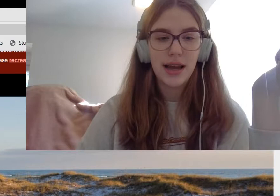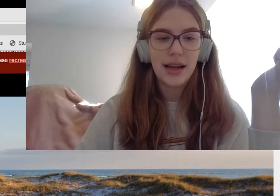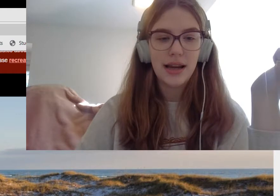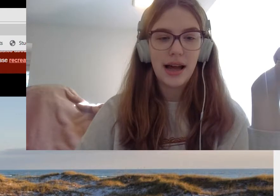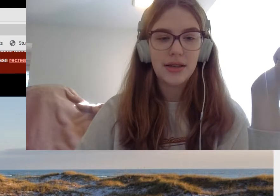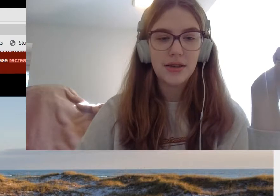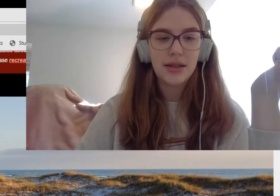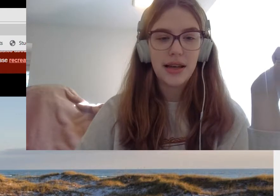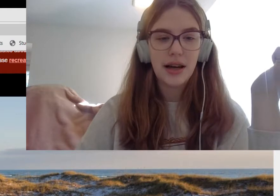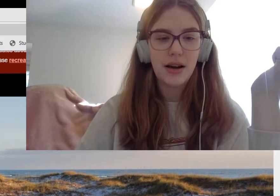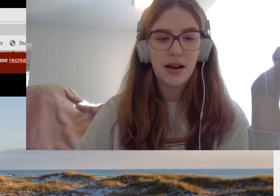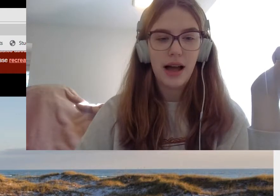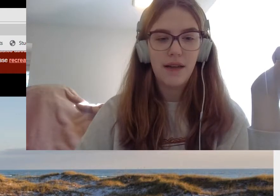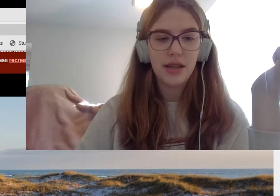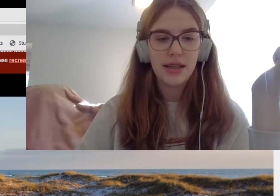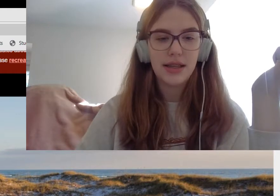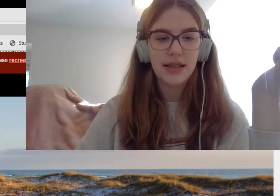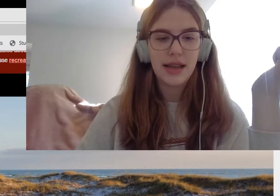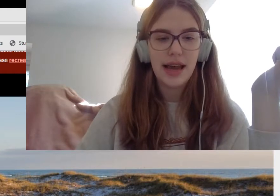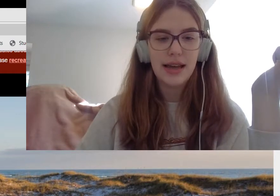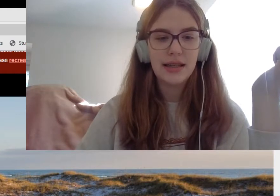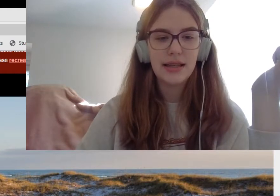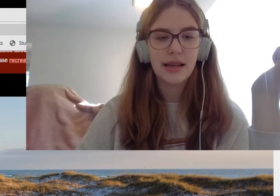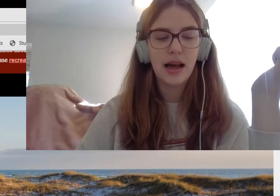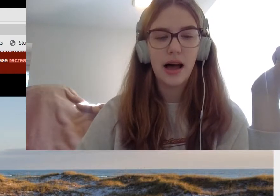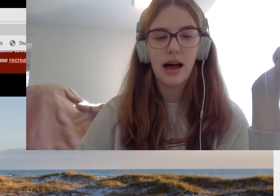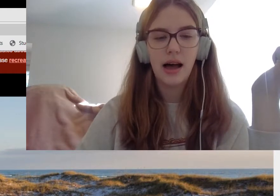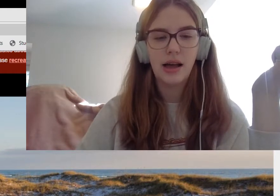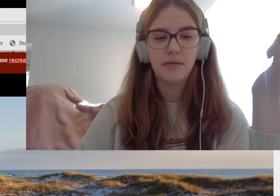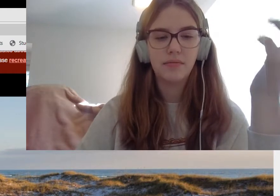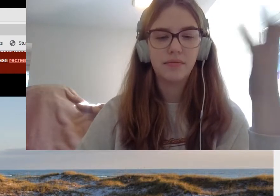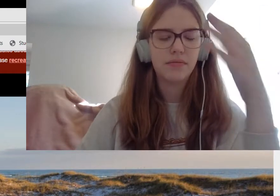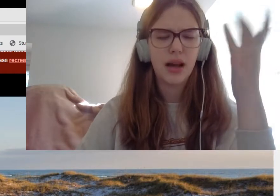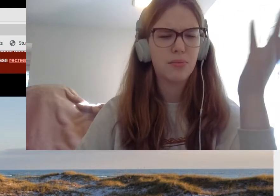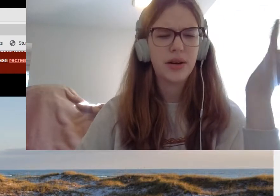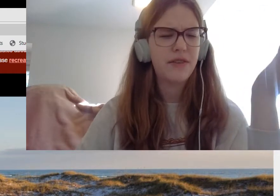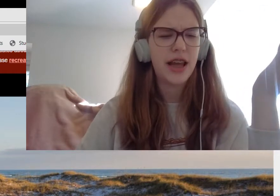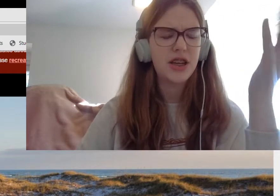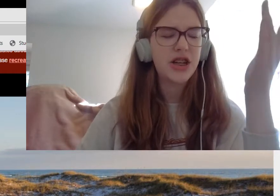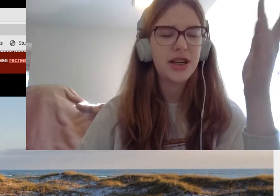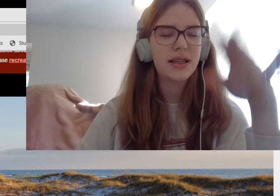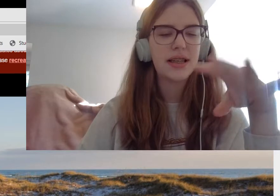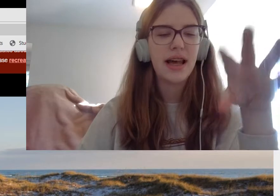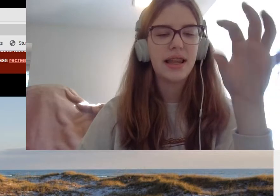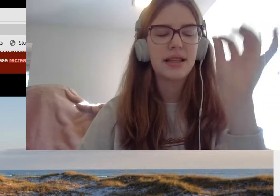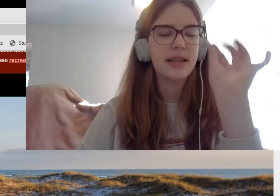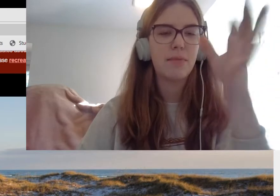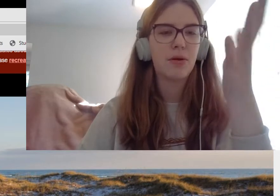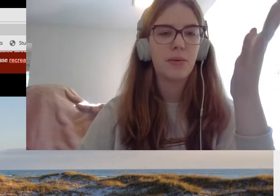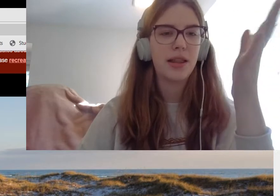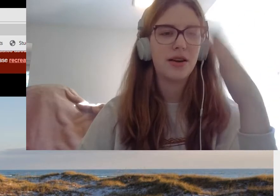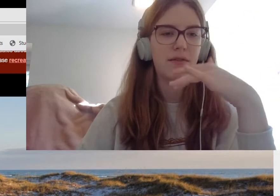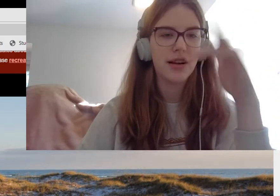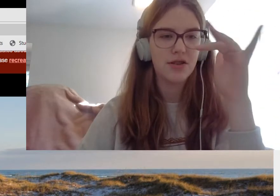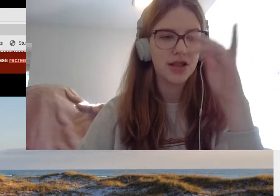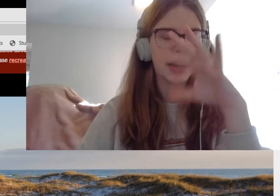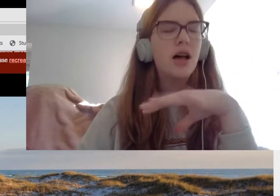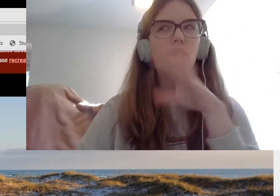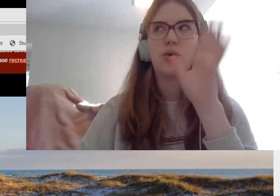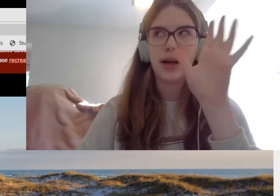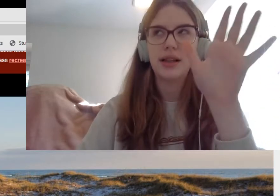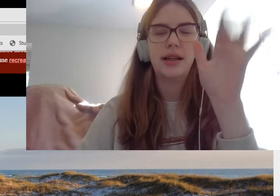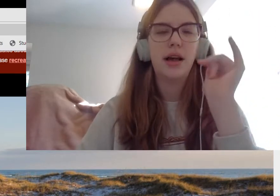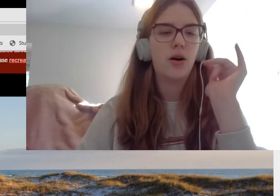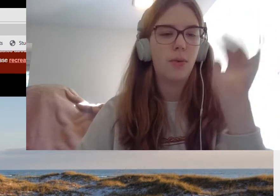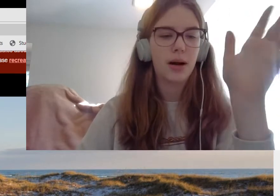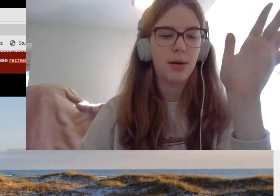it's located. As you'll see here, it'll have the state's abbreviations and that's the number one way that you can find out just like